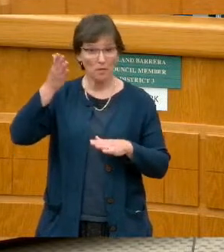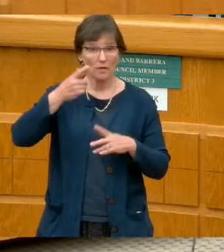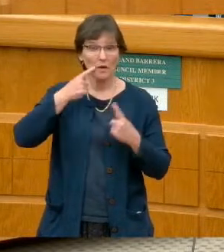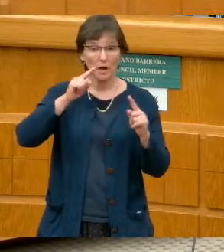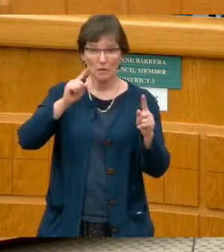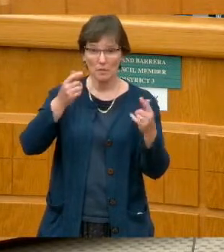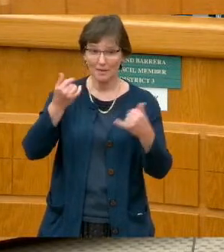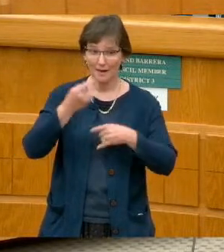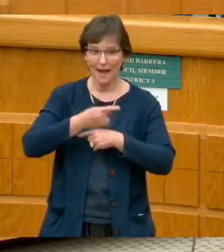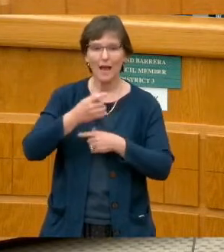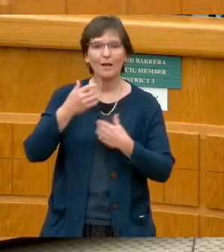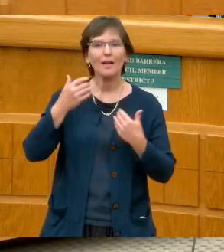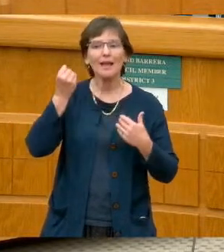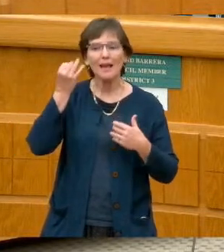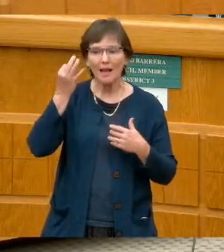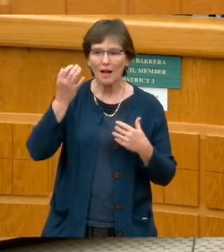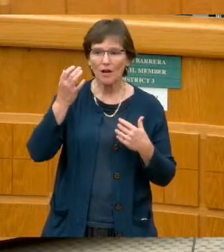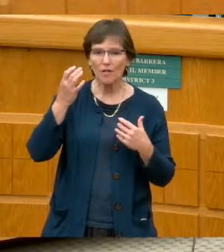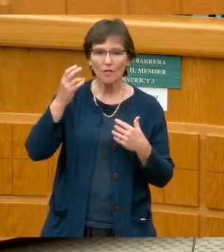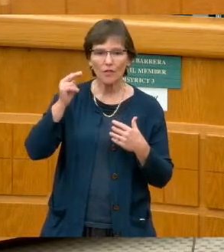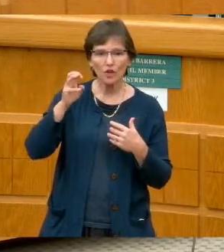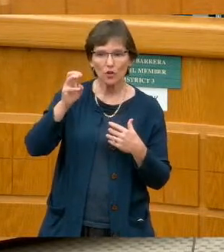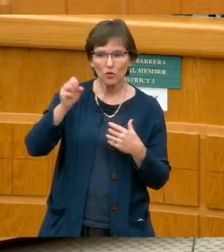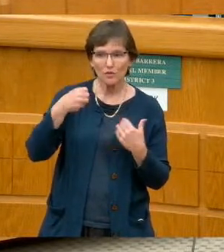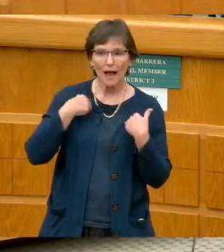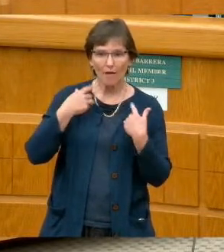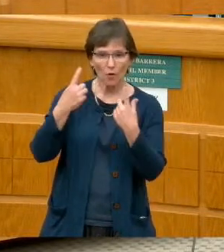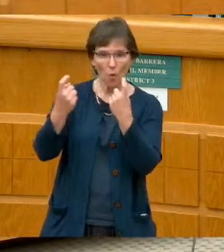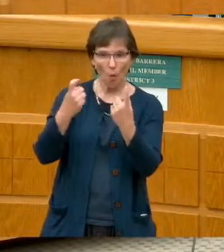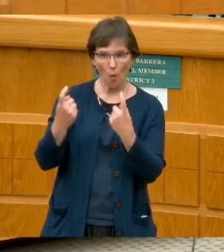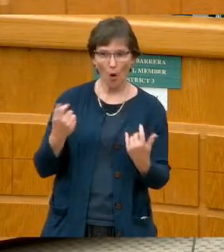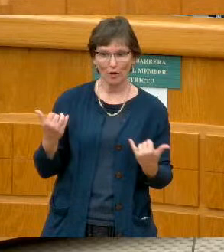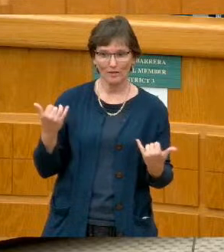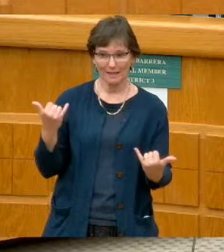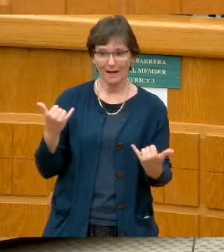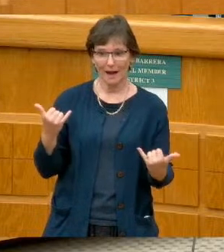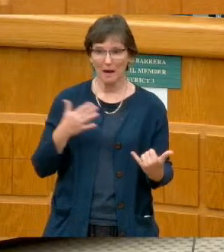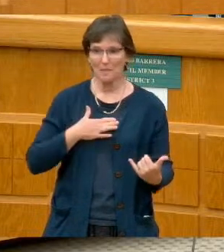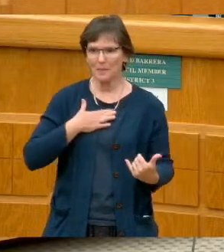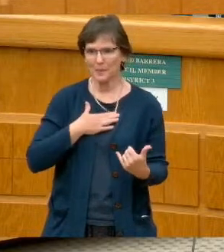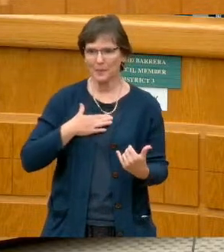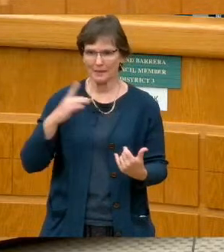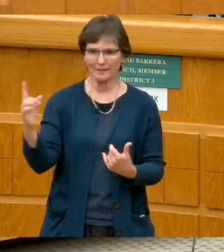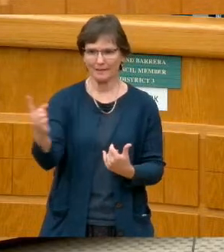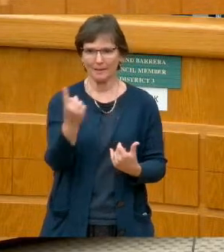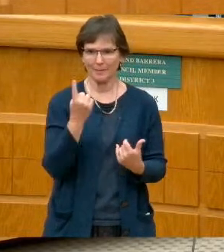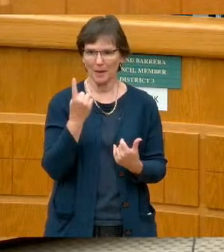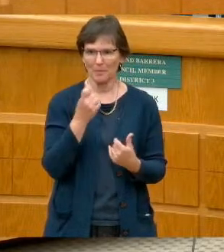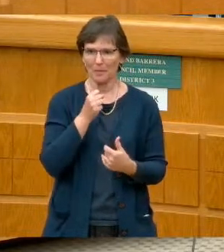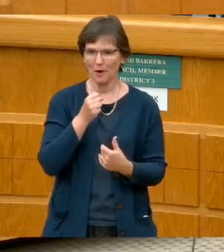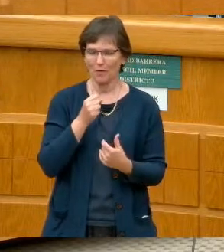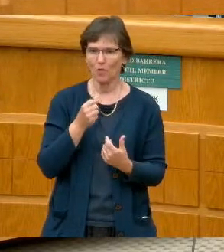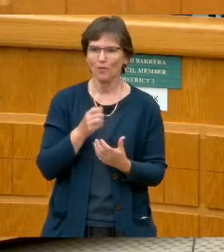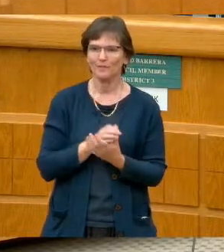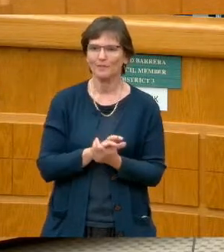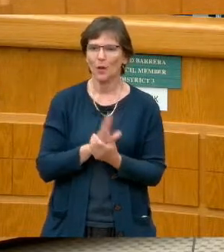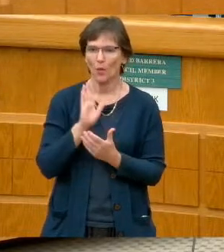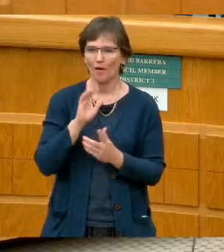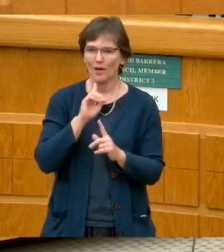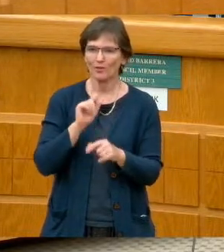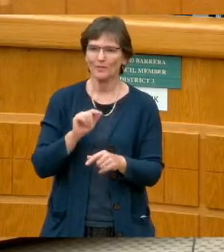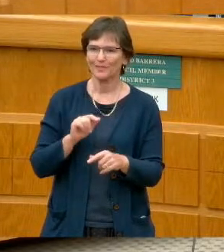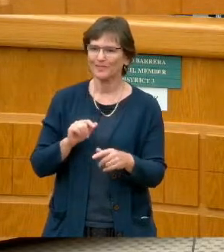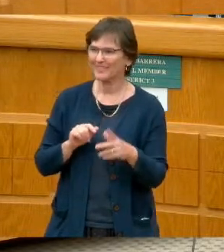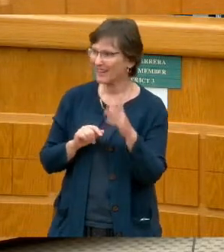Okay, that concludes the briefing for today. If there's anyone has any questions for the judge or the city manager or our